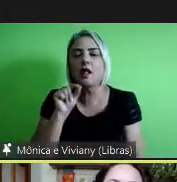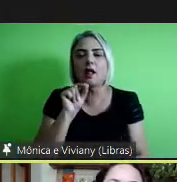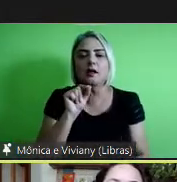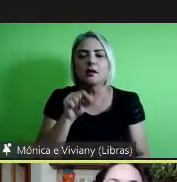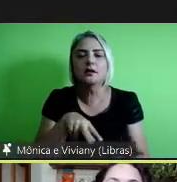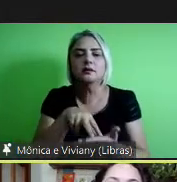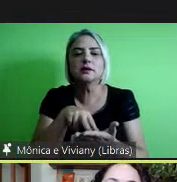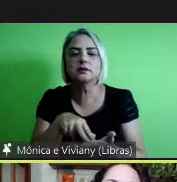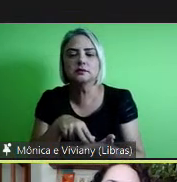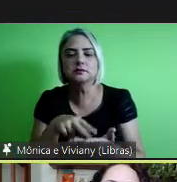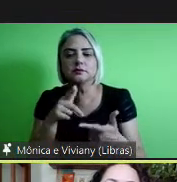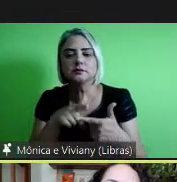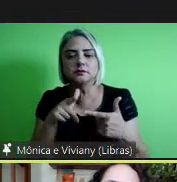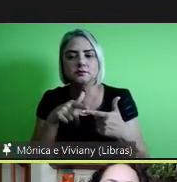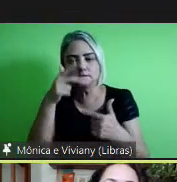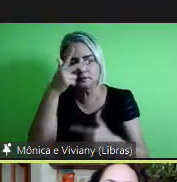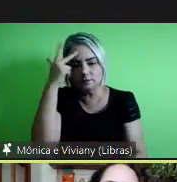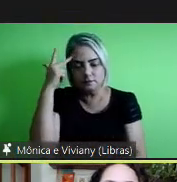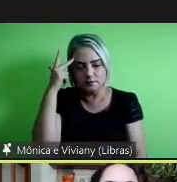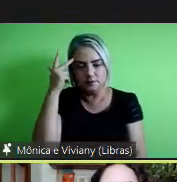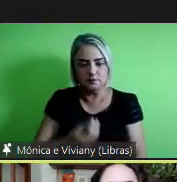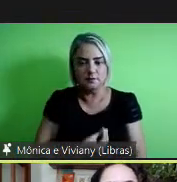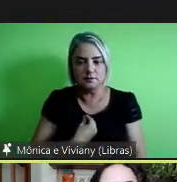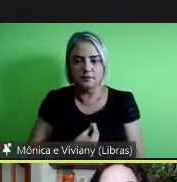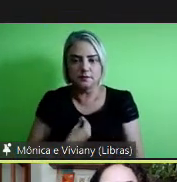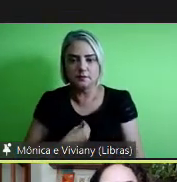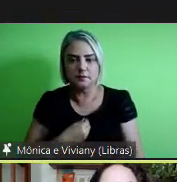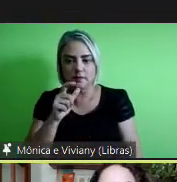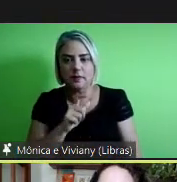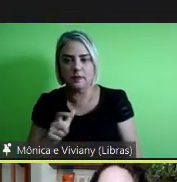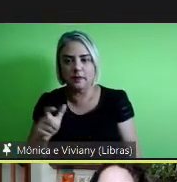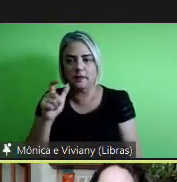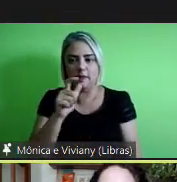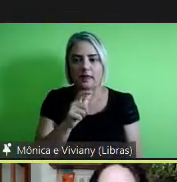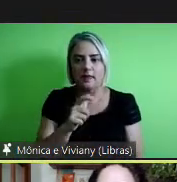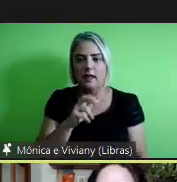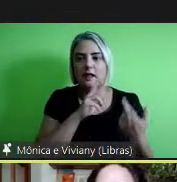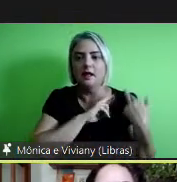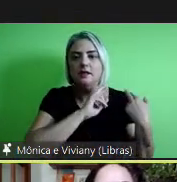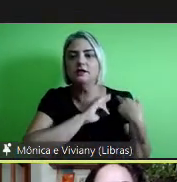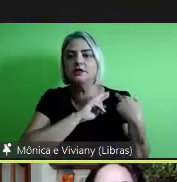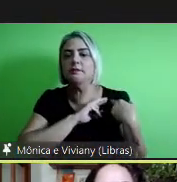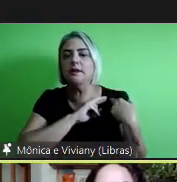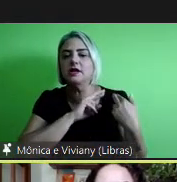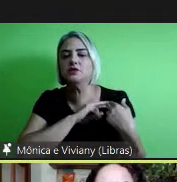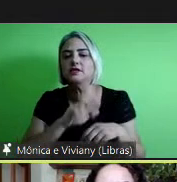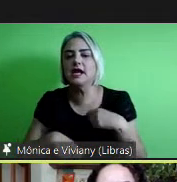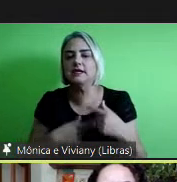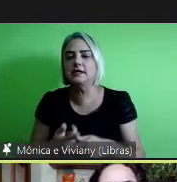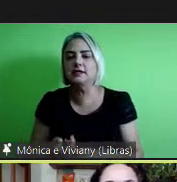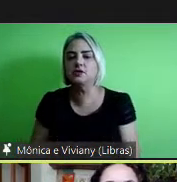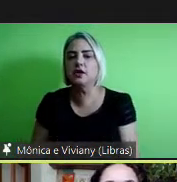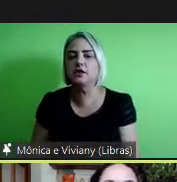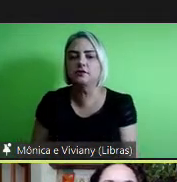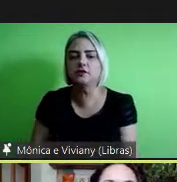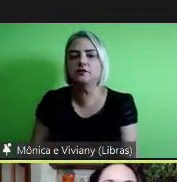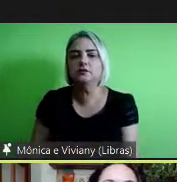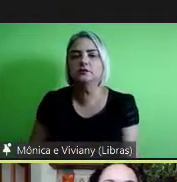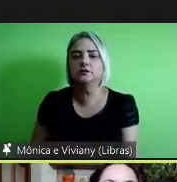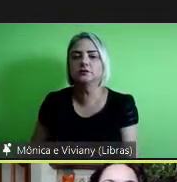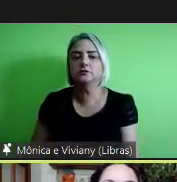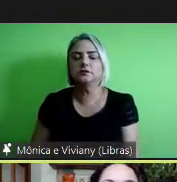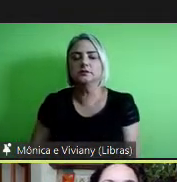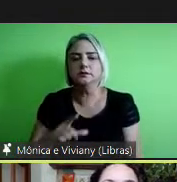or the one to be called for to face this for the people who live in the territories which they are responsible